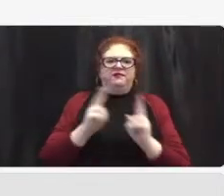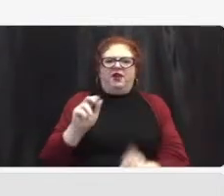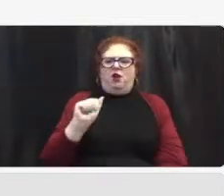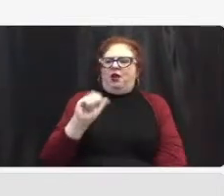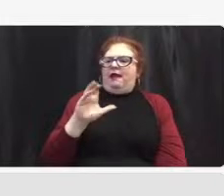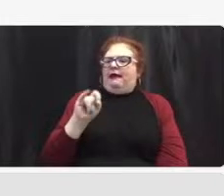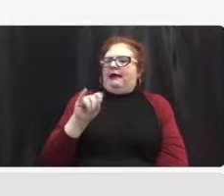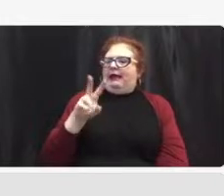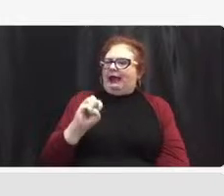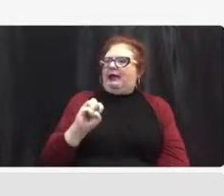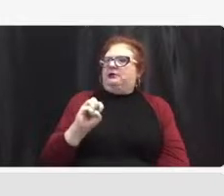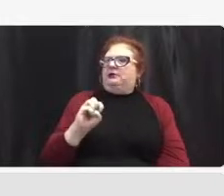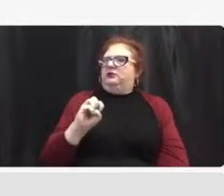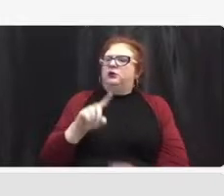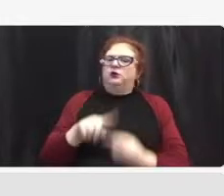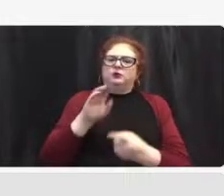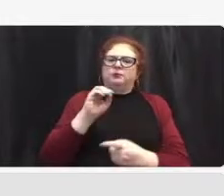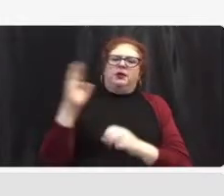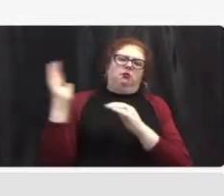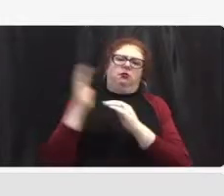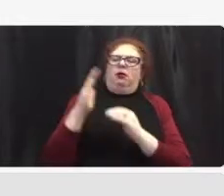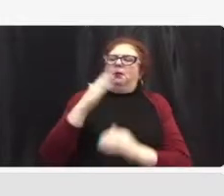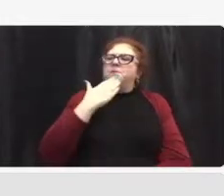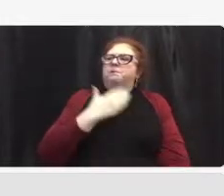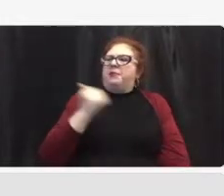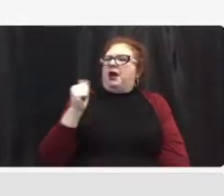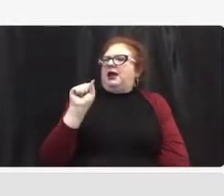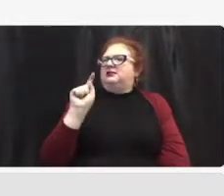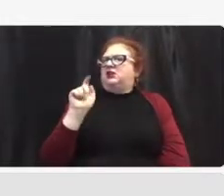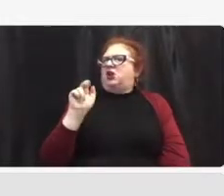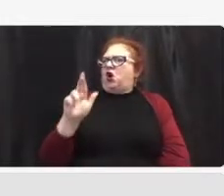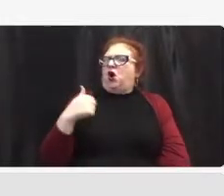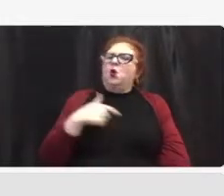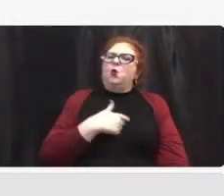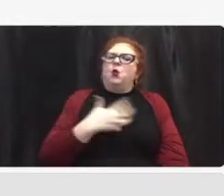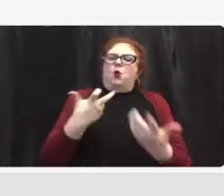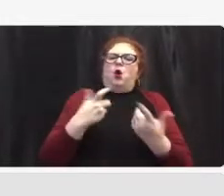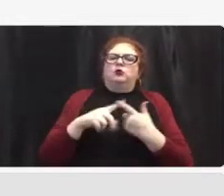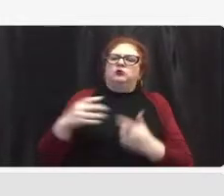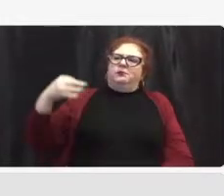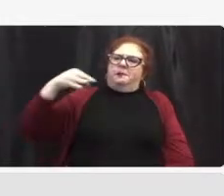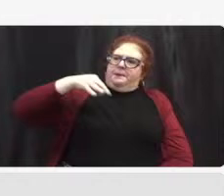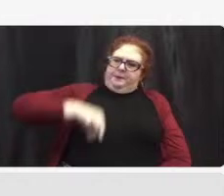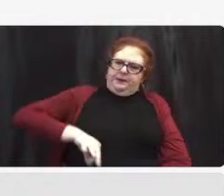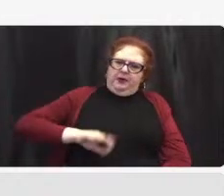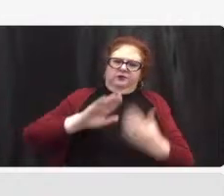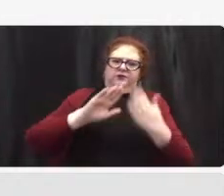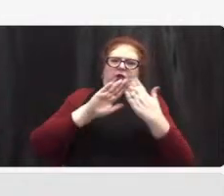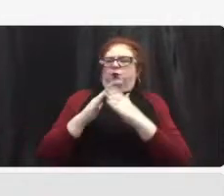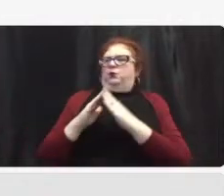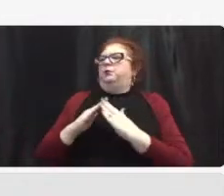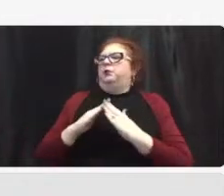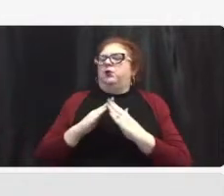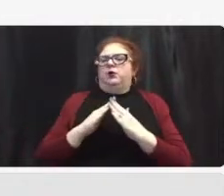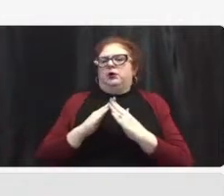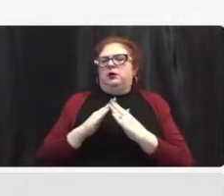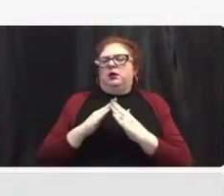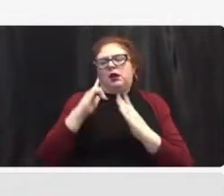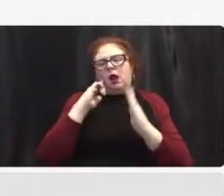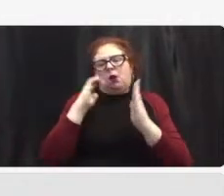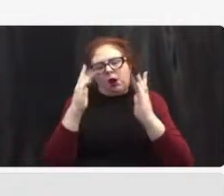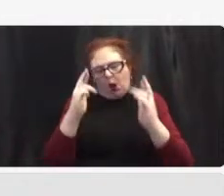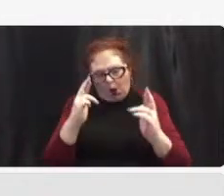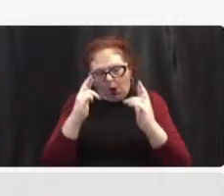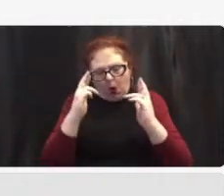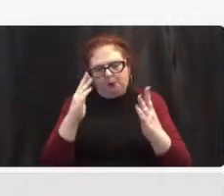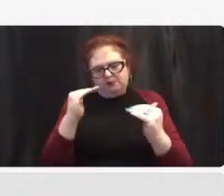rental operators. We want to be an asset to, the overall community. And I would hope that